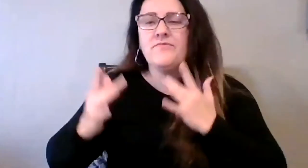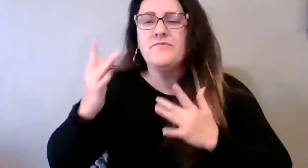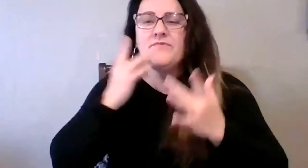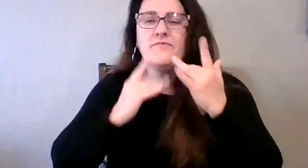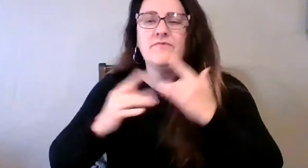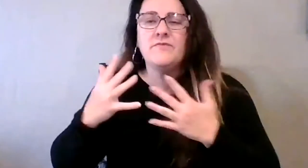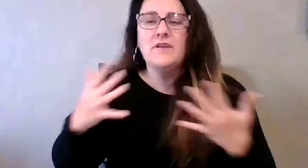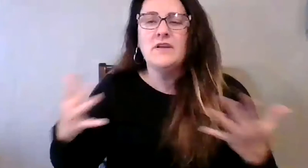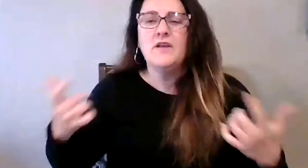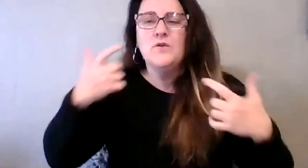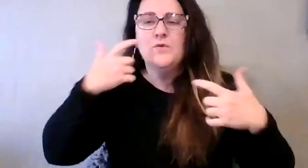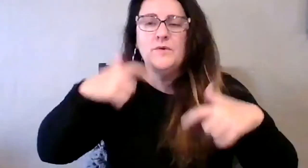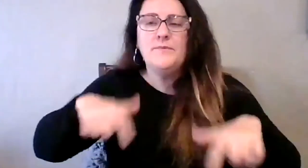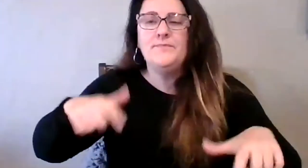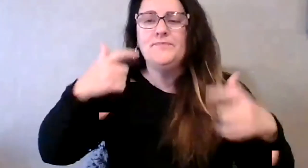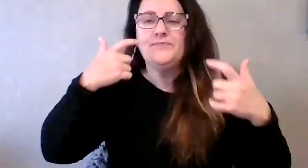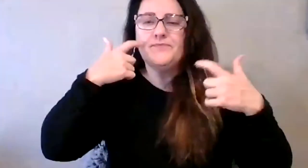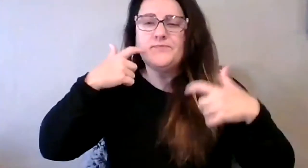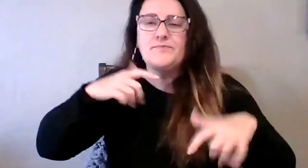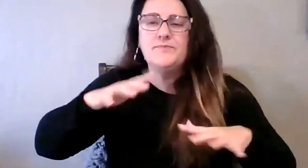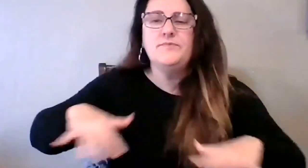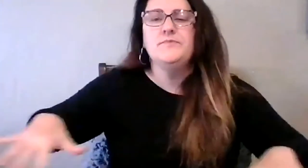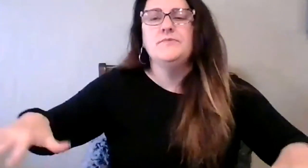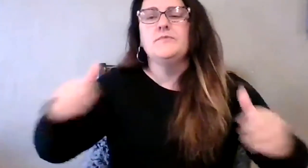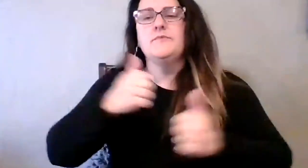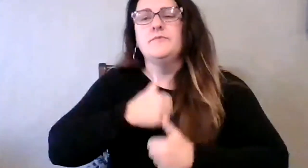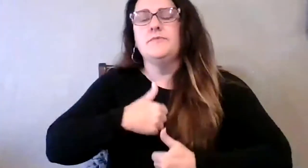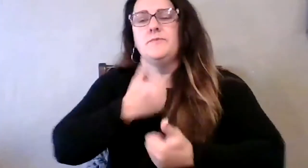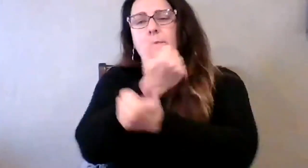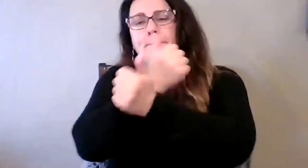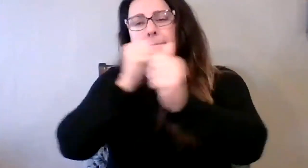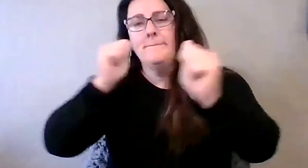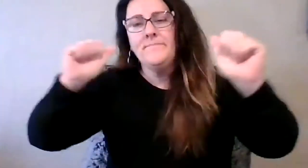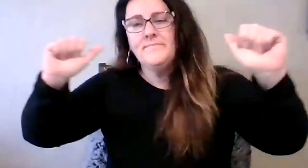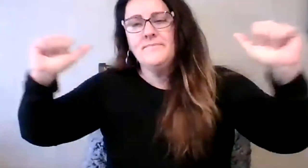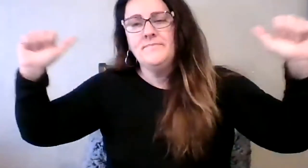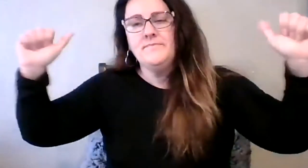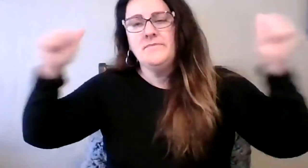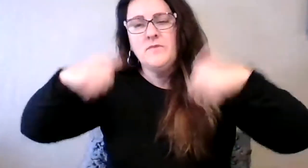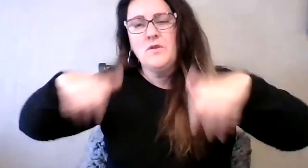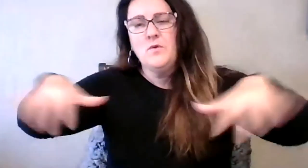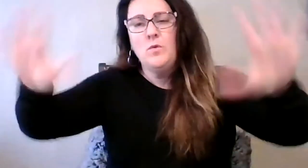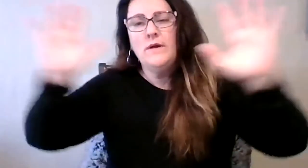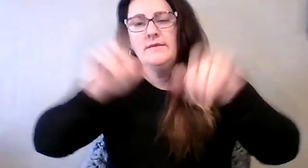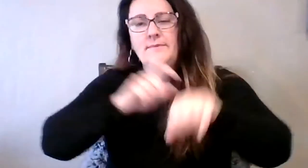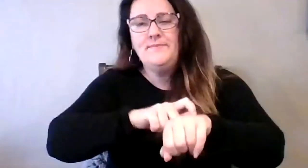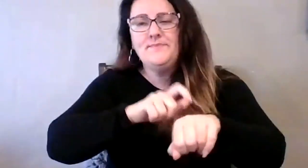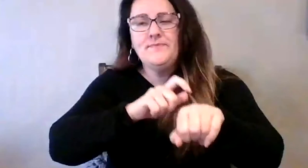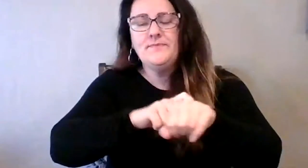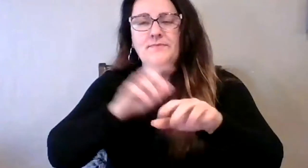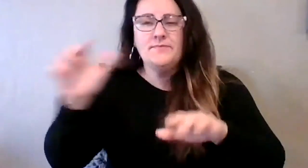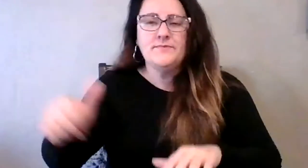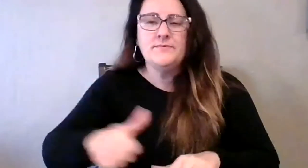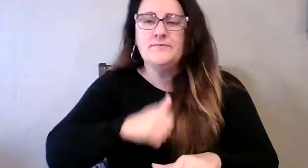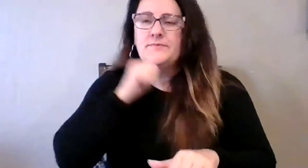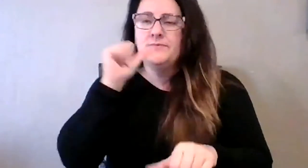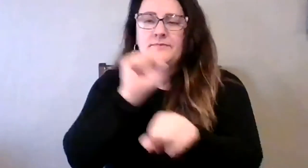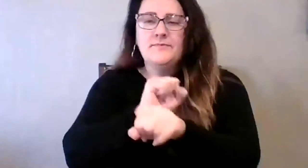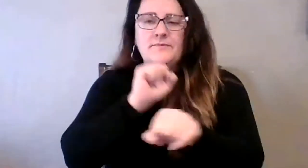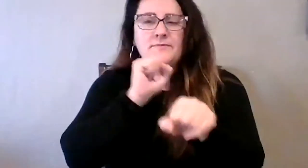crying at the doorsteps of those armies of salvation, wasting time in the unemployment